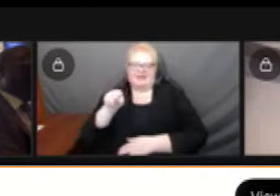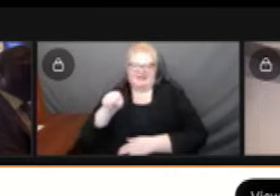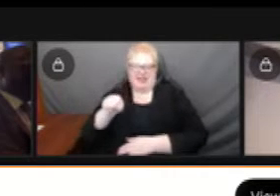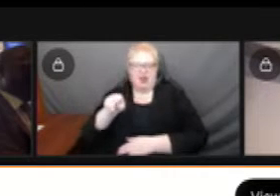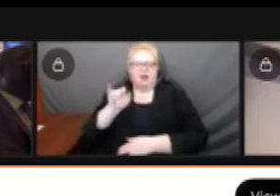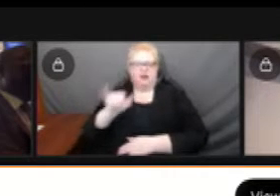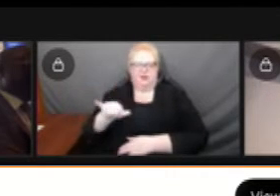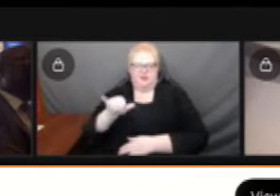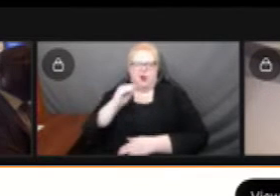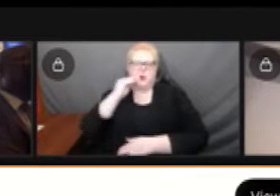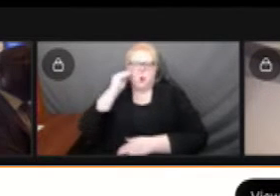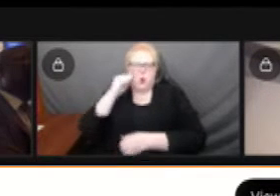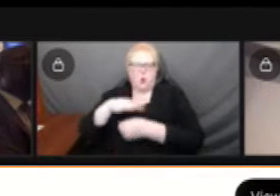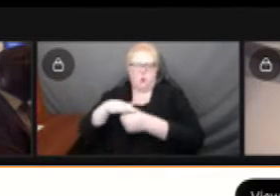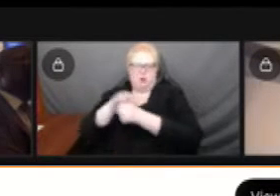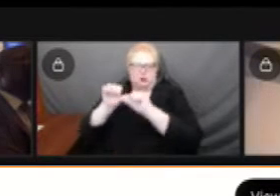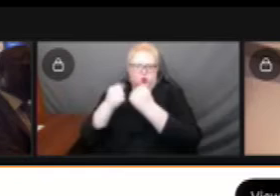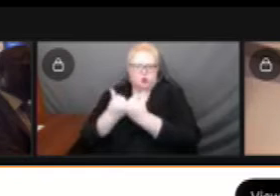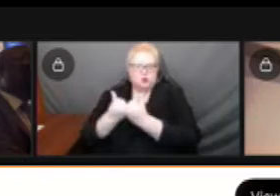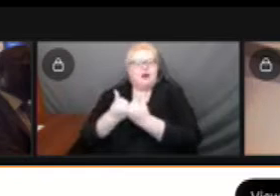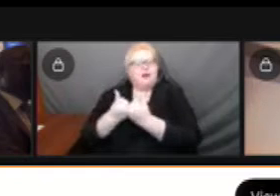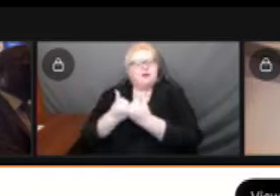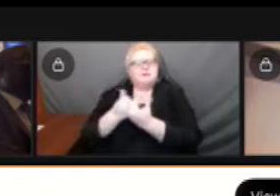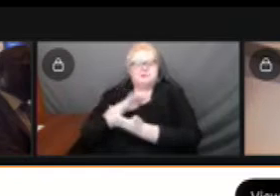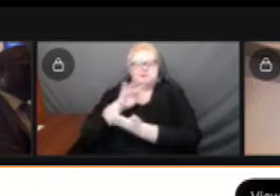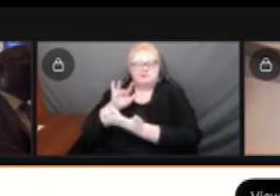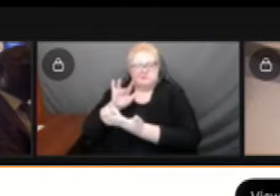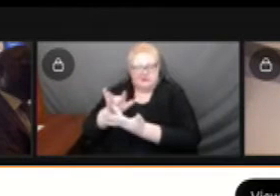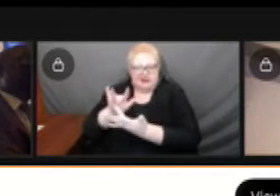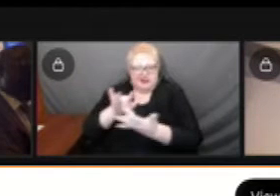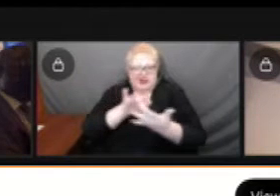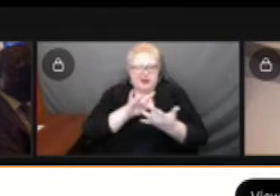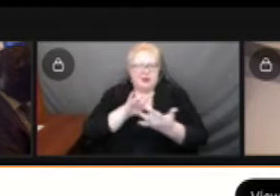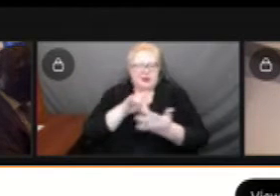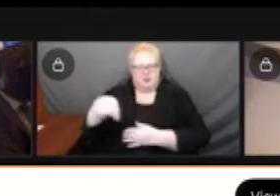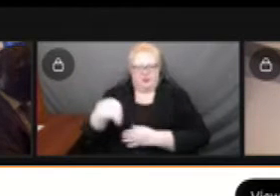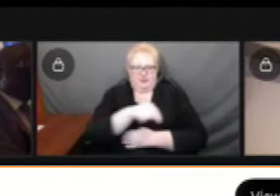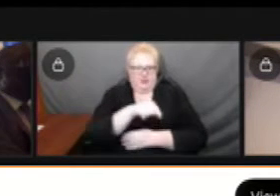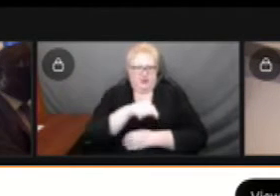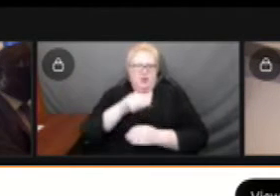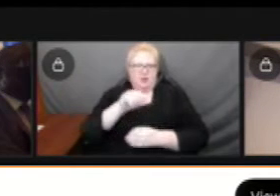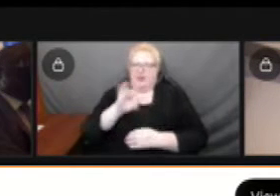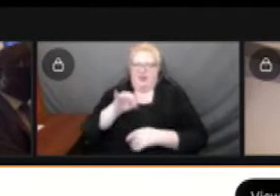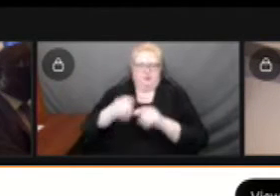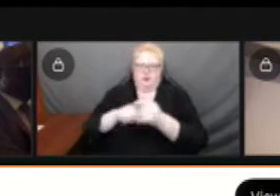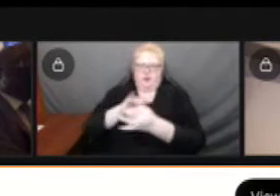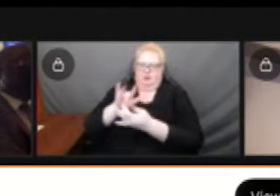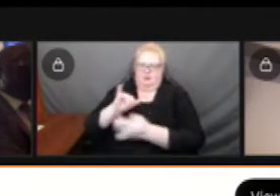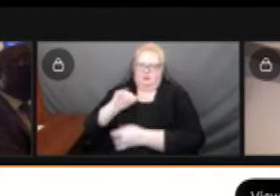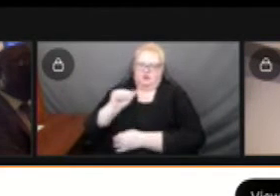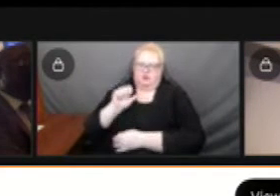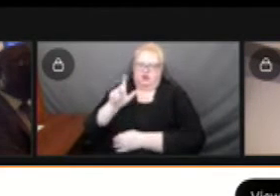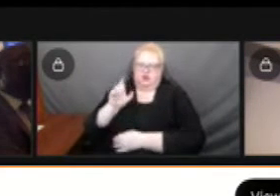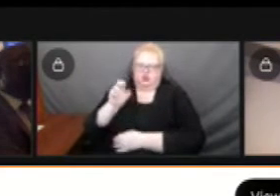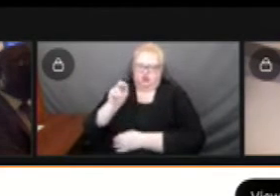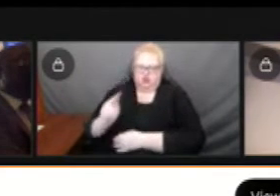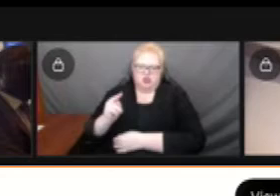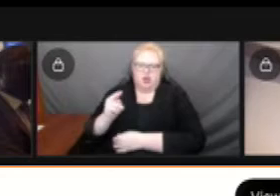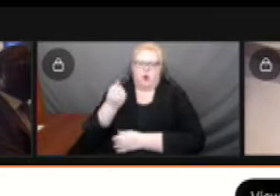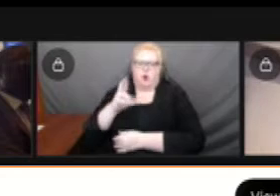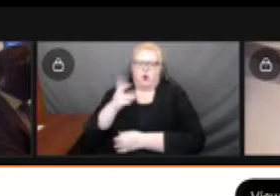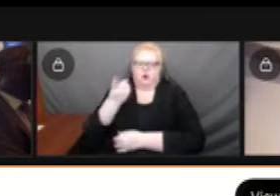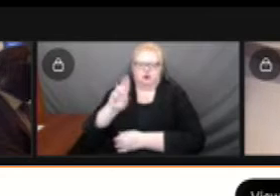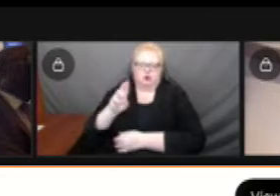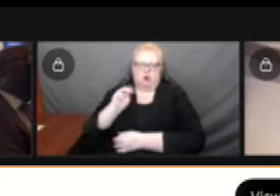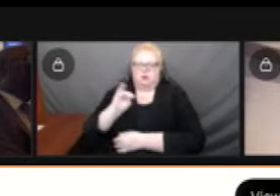meet, get in touch with, Mr. Ricky Jackson, please get in touch with, Ms. Ruby Jeffries or Dr. Benny Hatchett. I'm sure they can fill